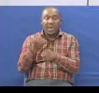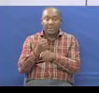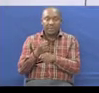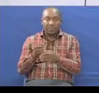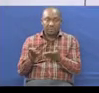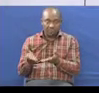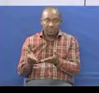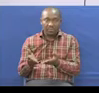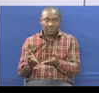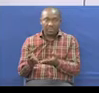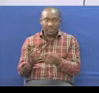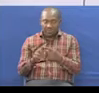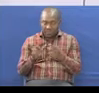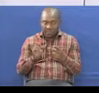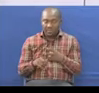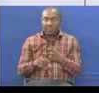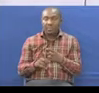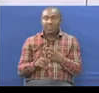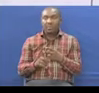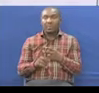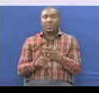people, that is the age